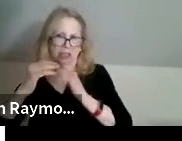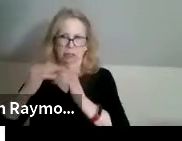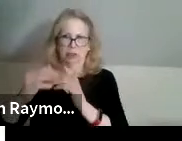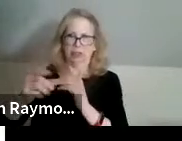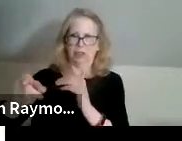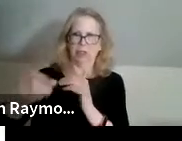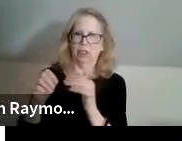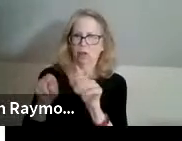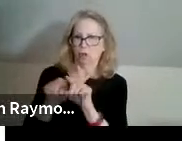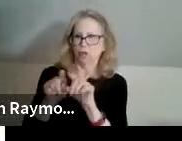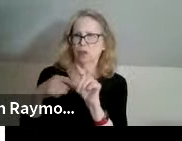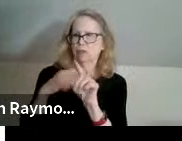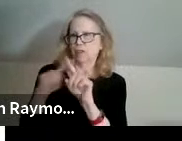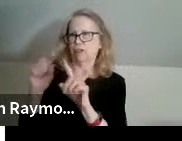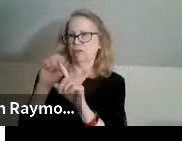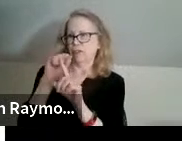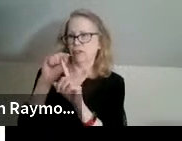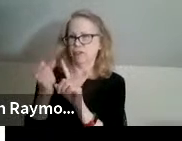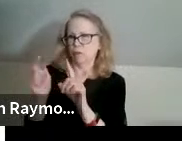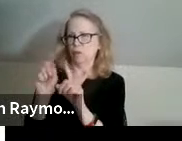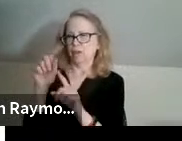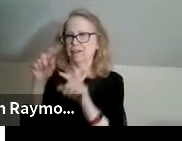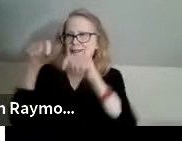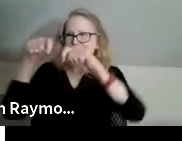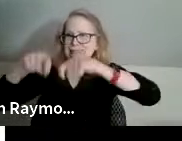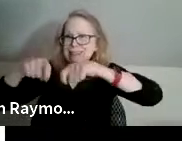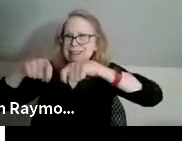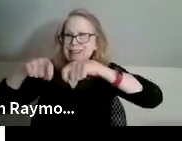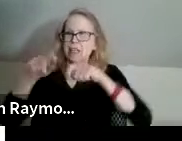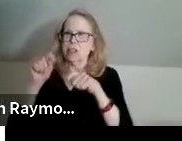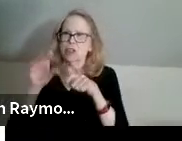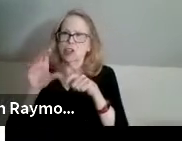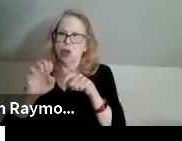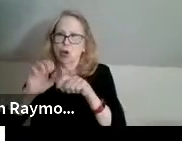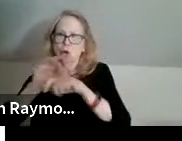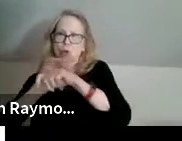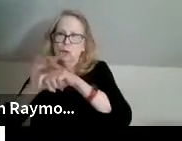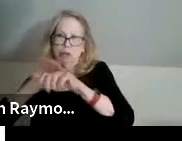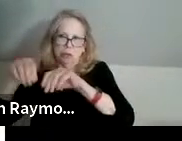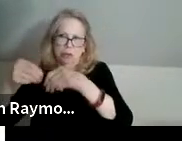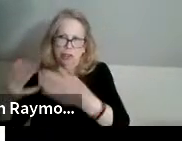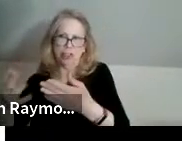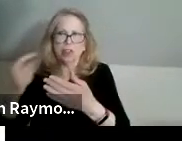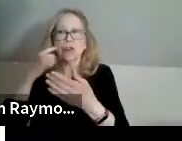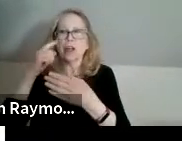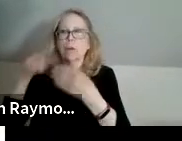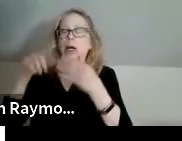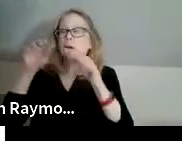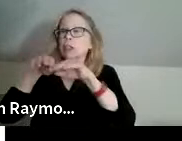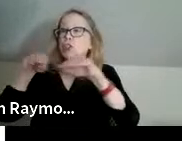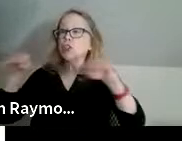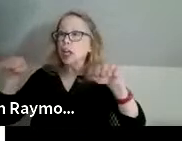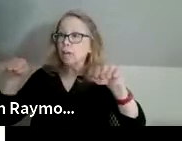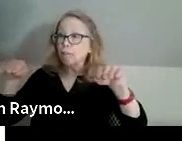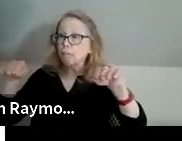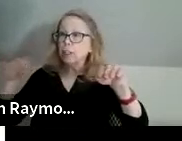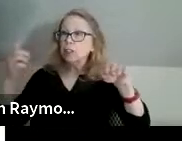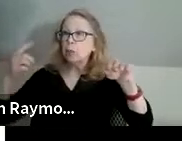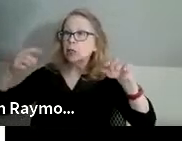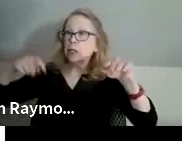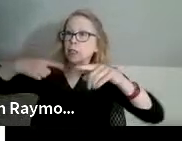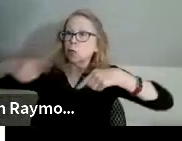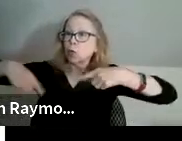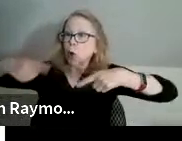have a different scenario where knee and toe clearance is provided. So think of a shelf. Someone can roll up